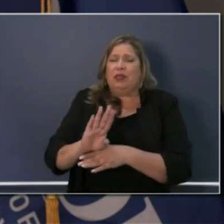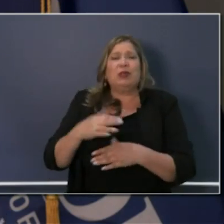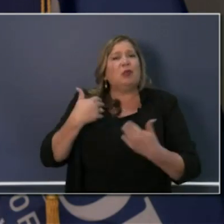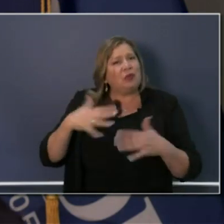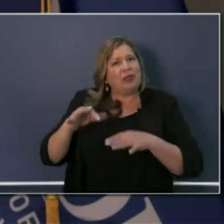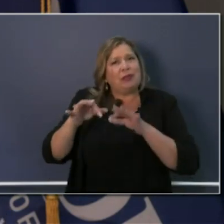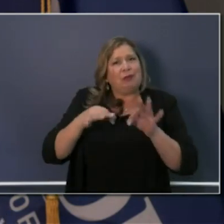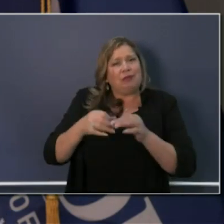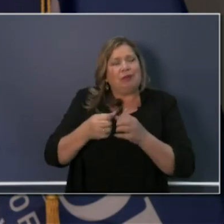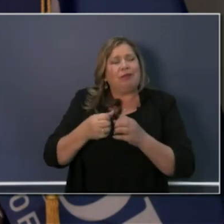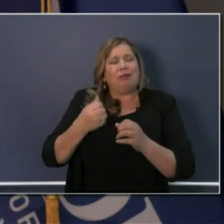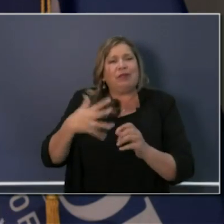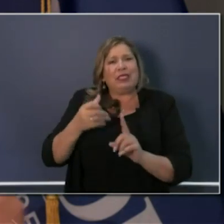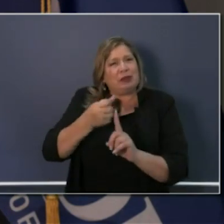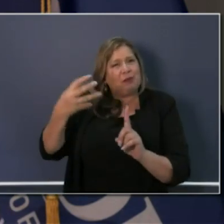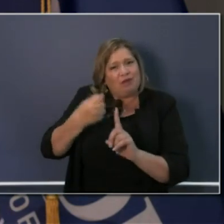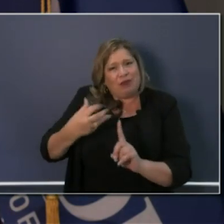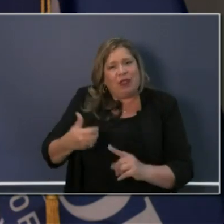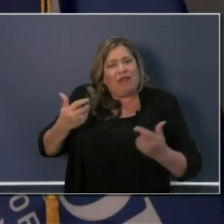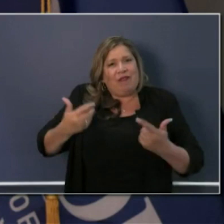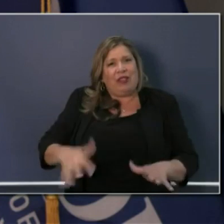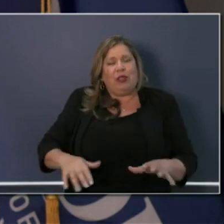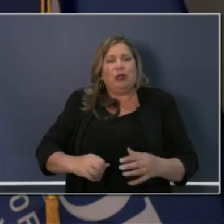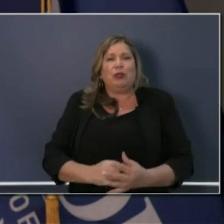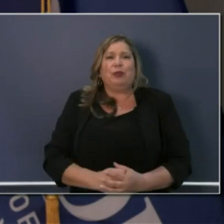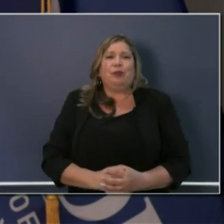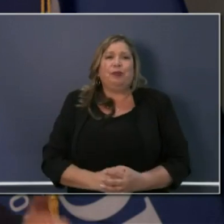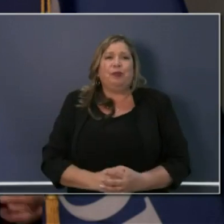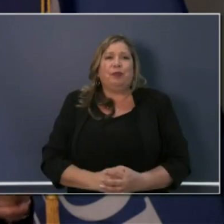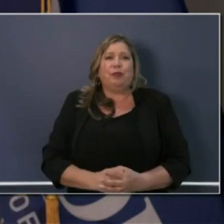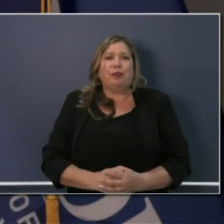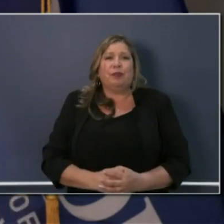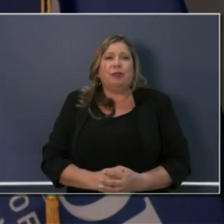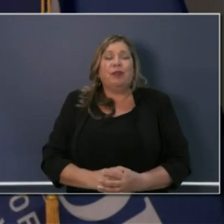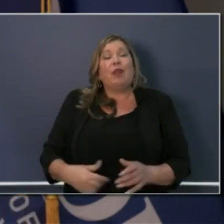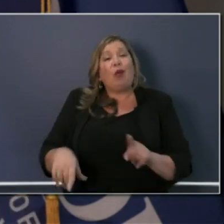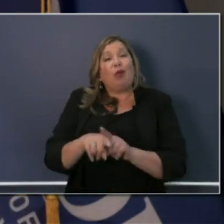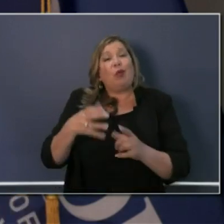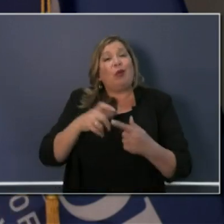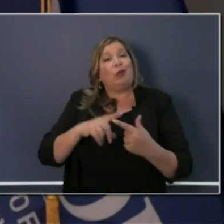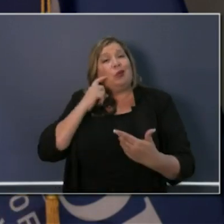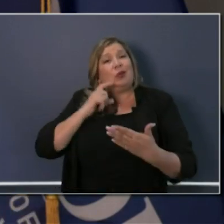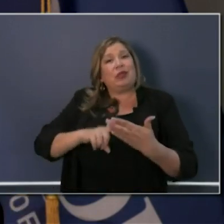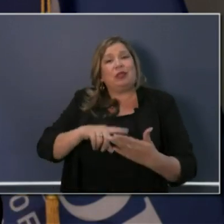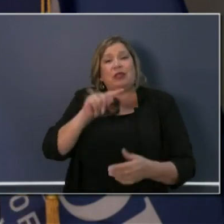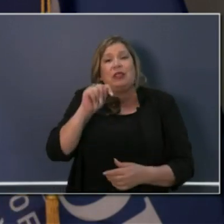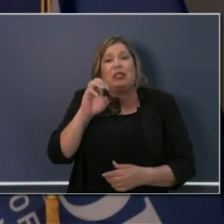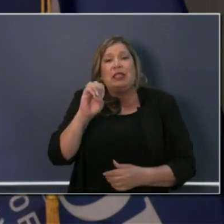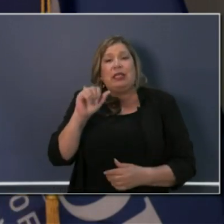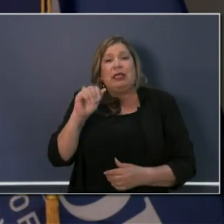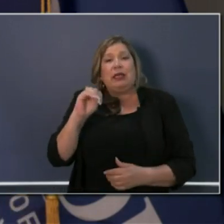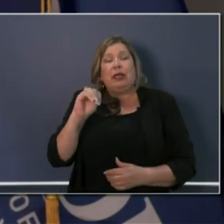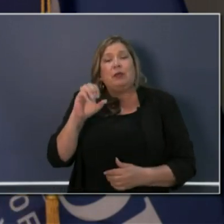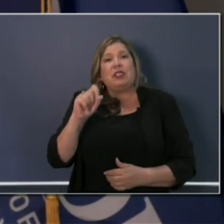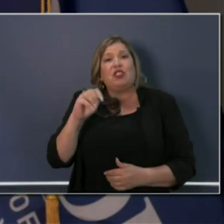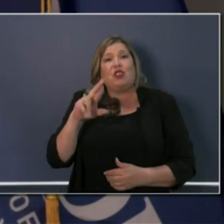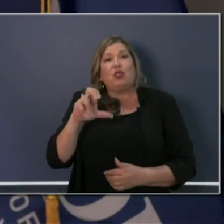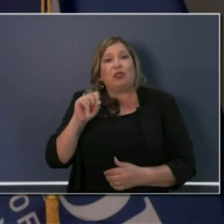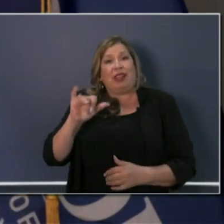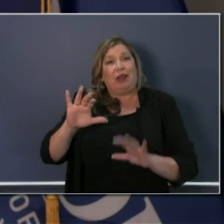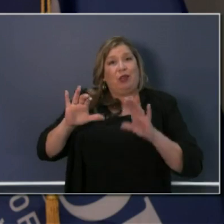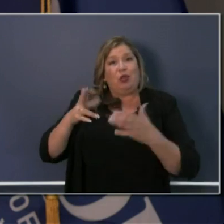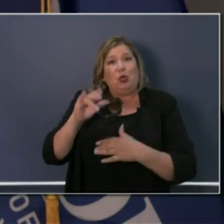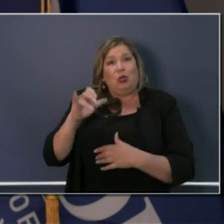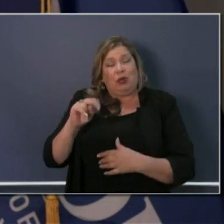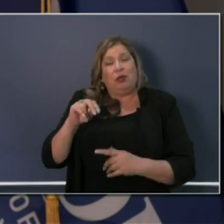just a politician, pointing out a very proud and powerful labor union, but I'll tell you why I'm proud of the power